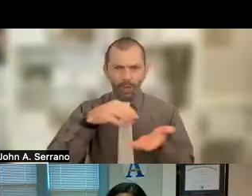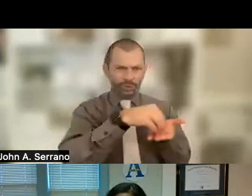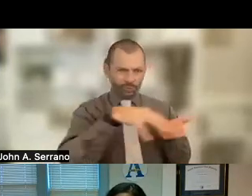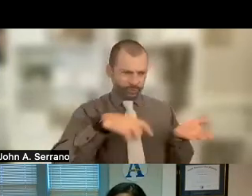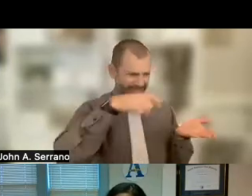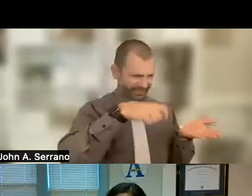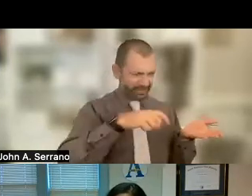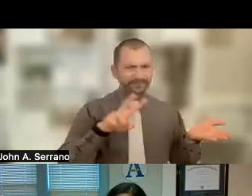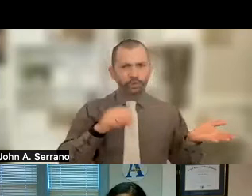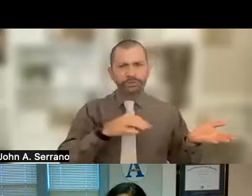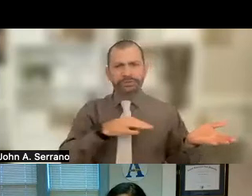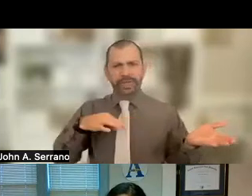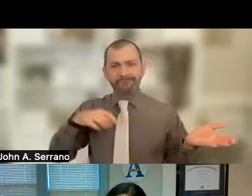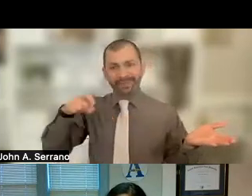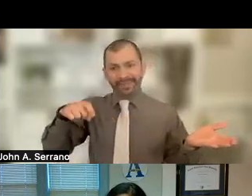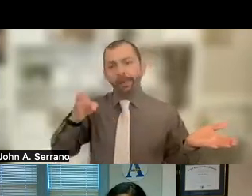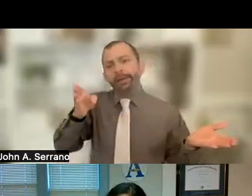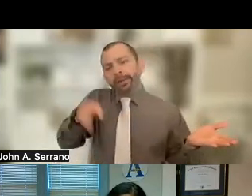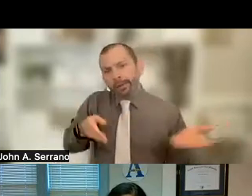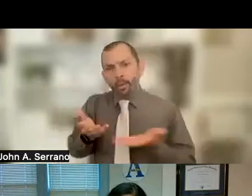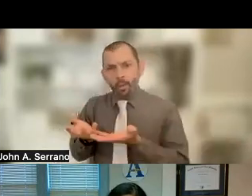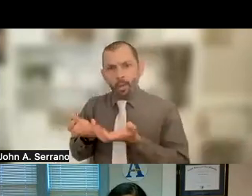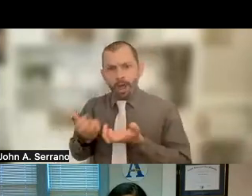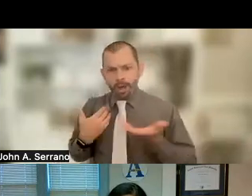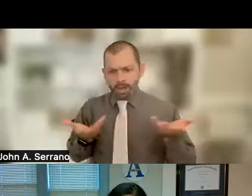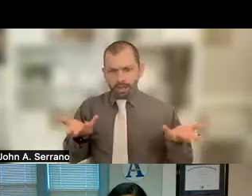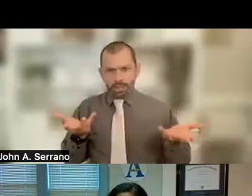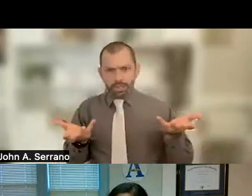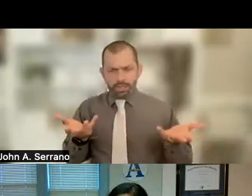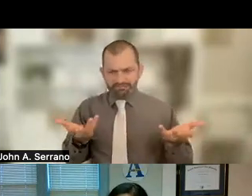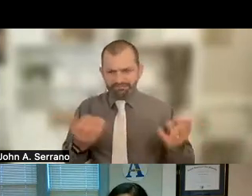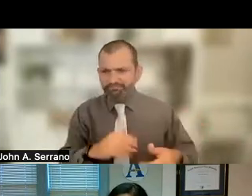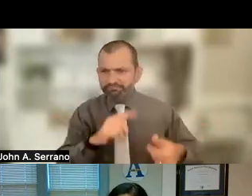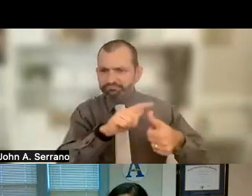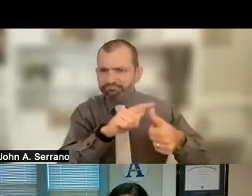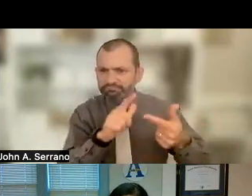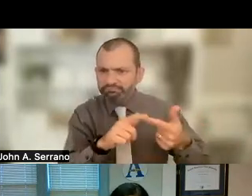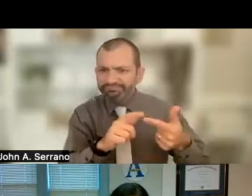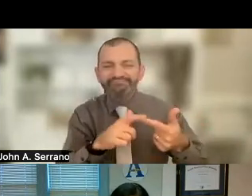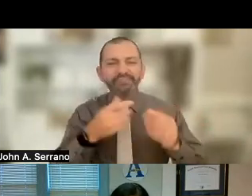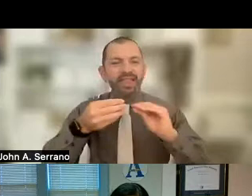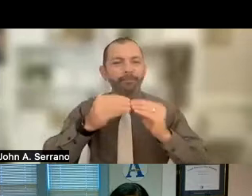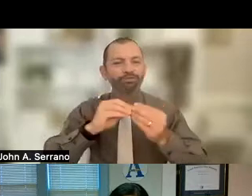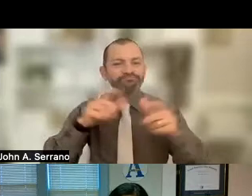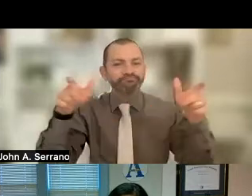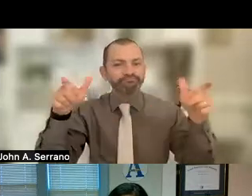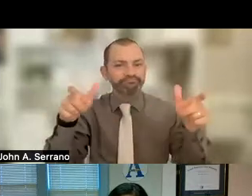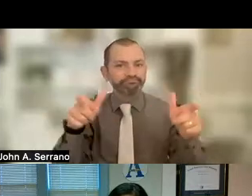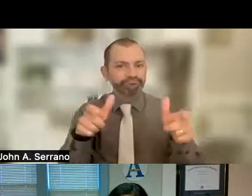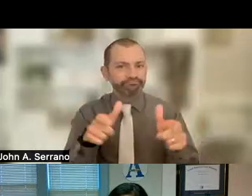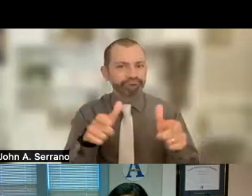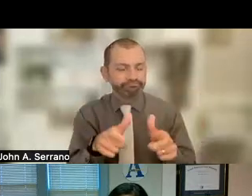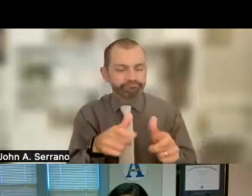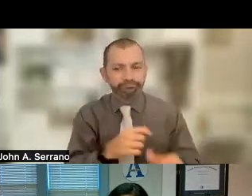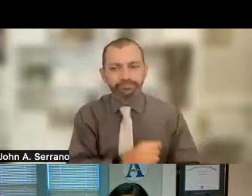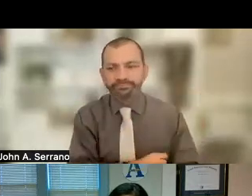So I'm wondering about dealing with that if you're thinking about student needs versus staff needs and how you balance both of those.